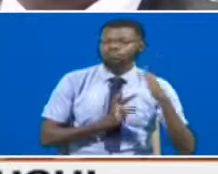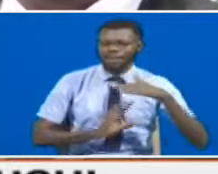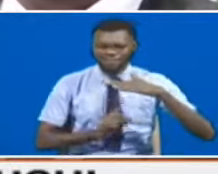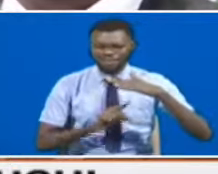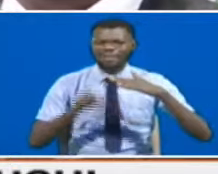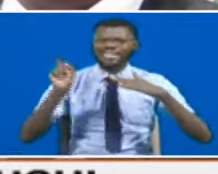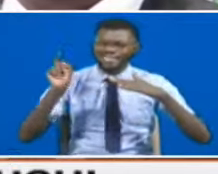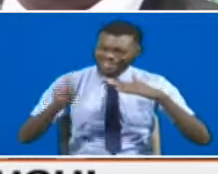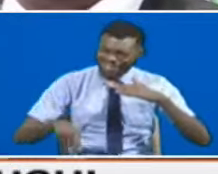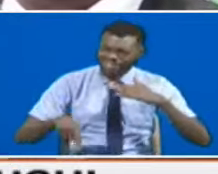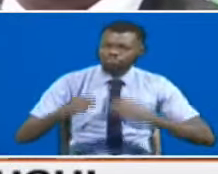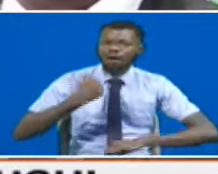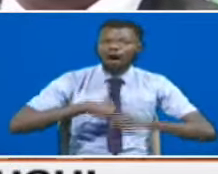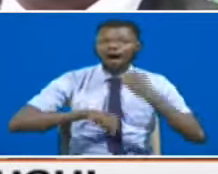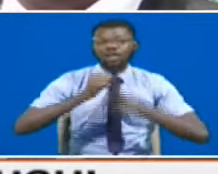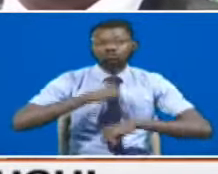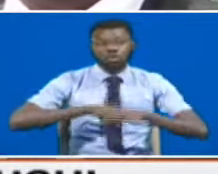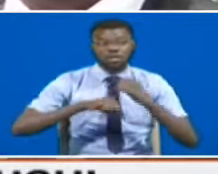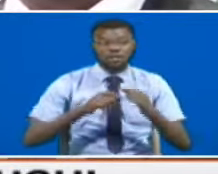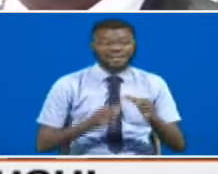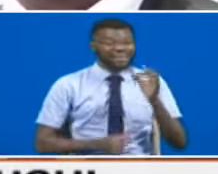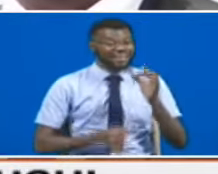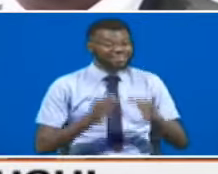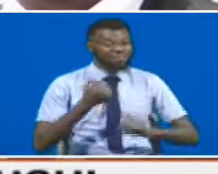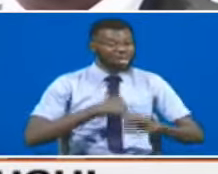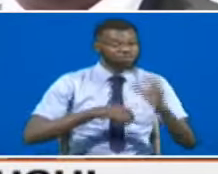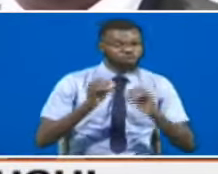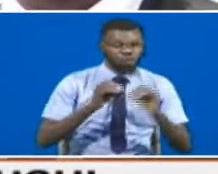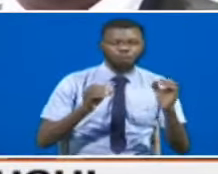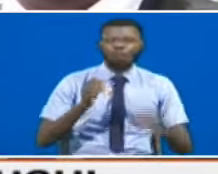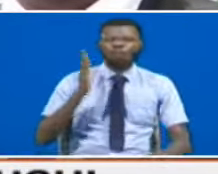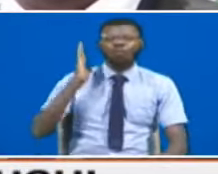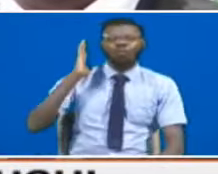lapse of our demand period, we will take necessary action